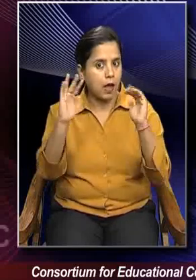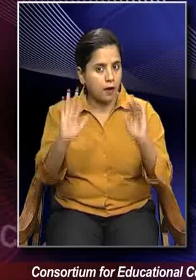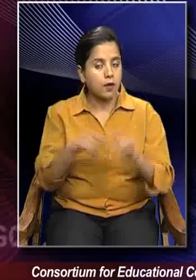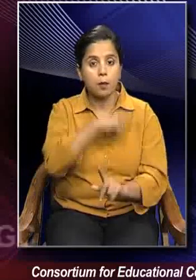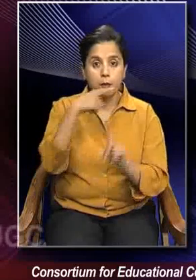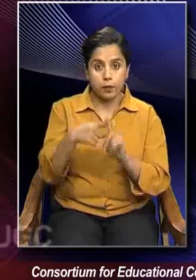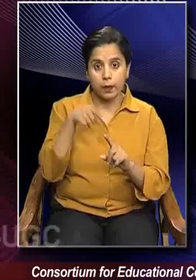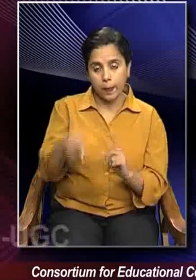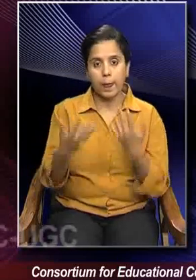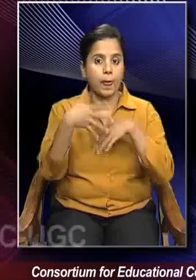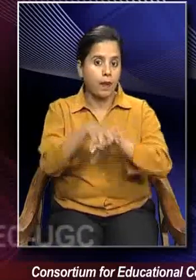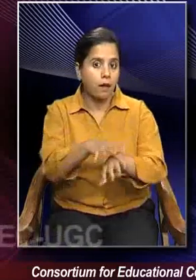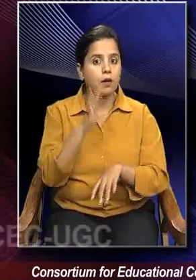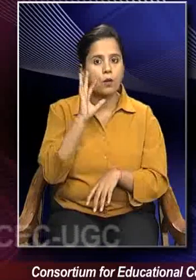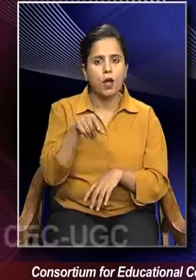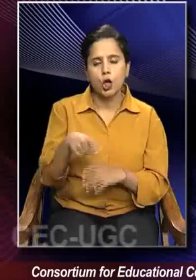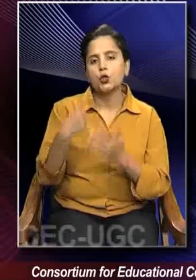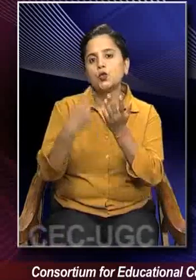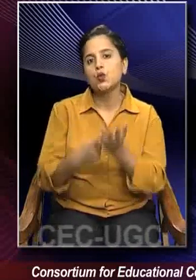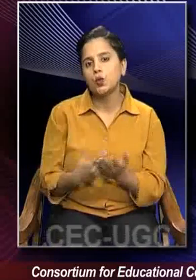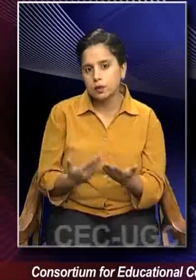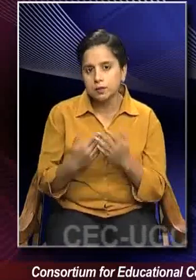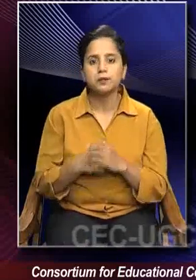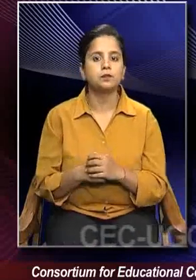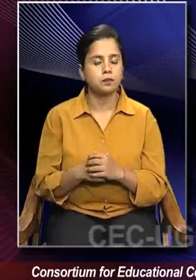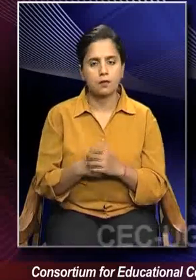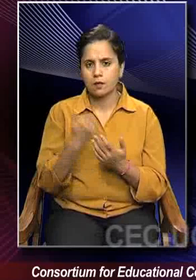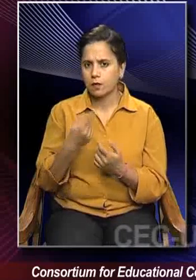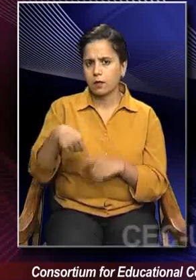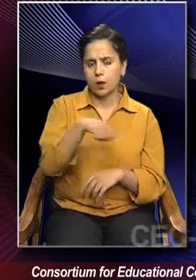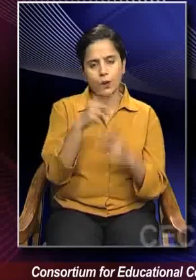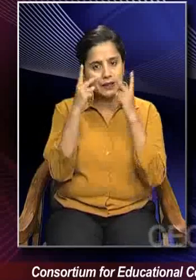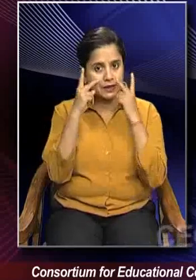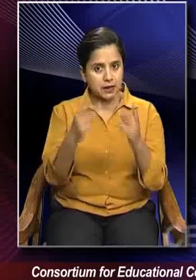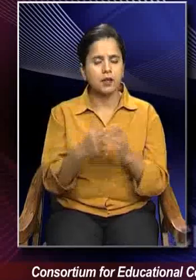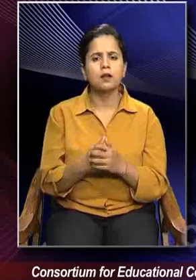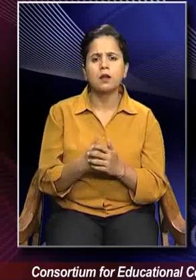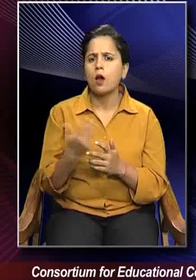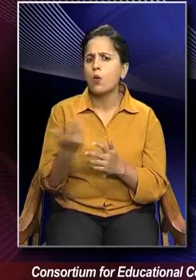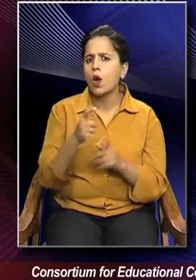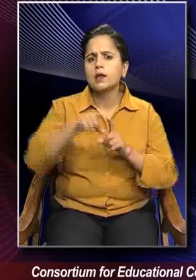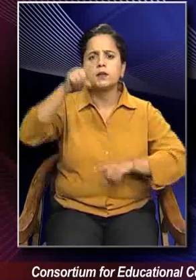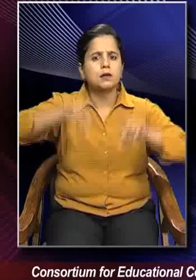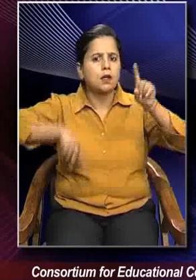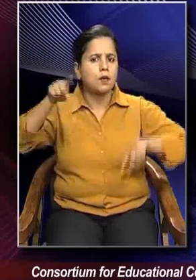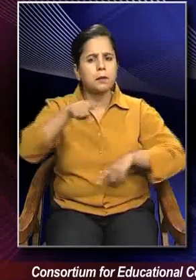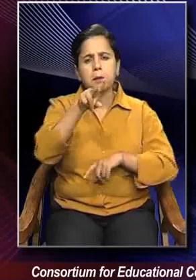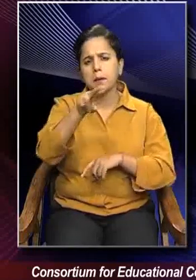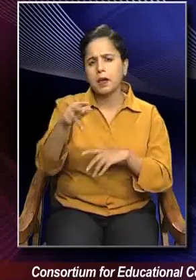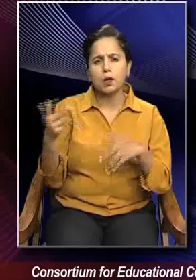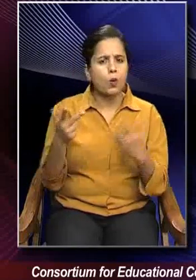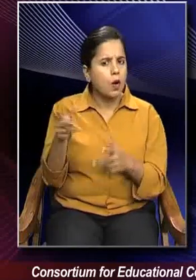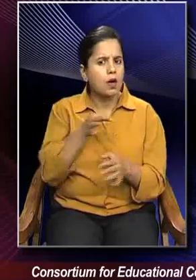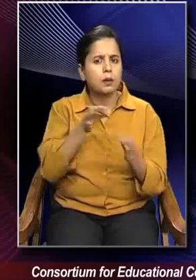and inclusion is the norm. Let us see now what the diversity definition